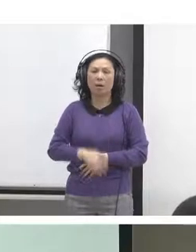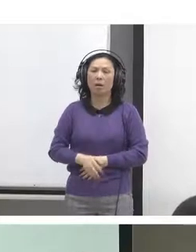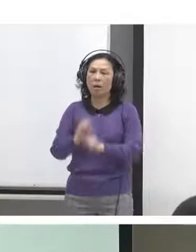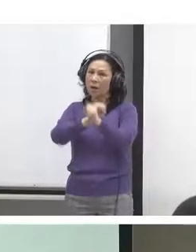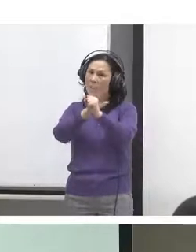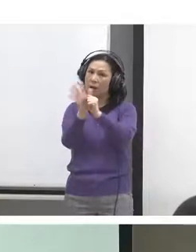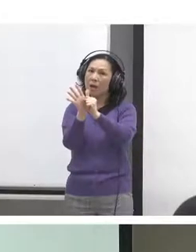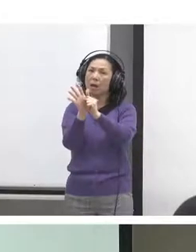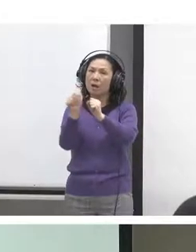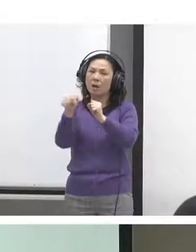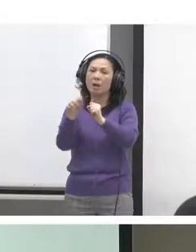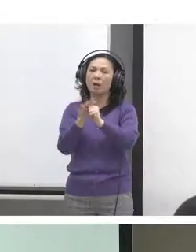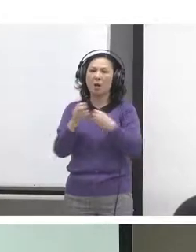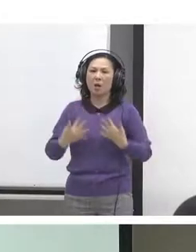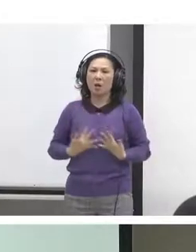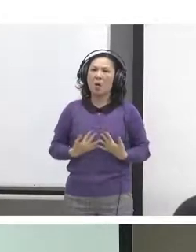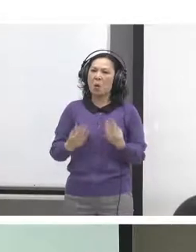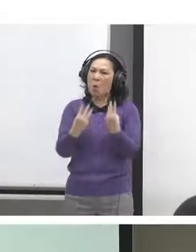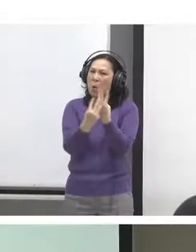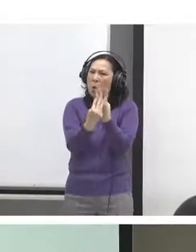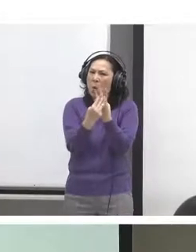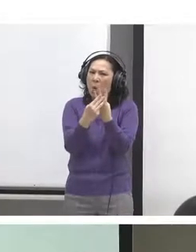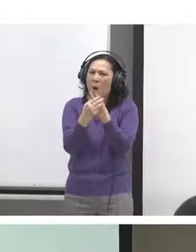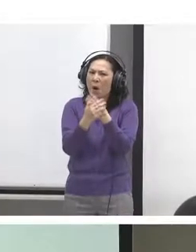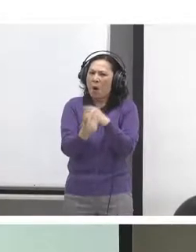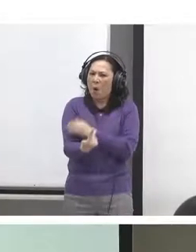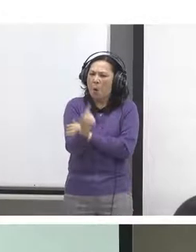COVID-19 rapidly changed the world state.